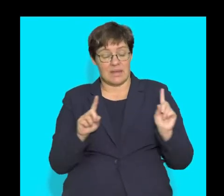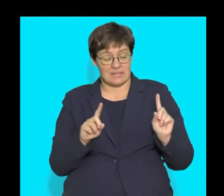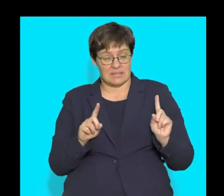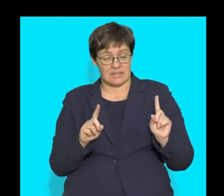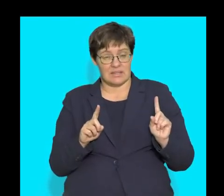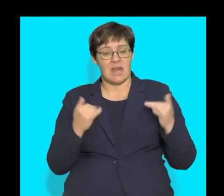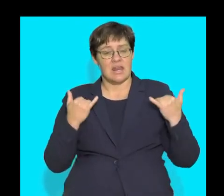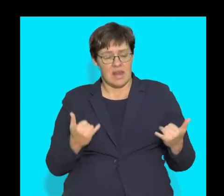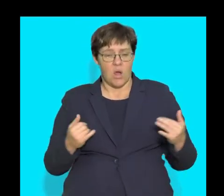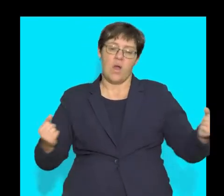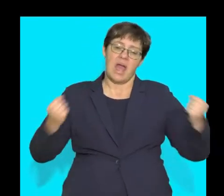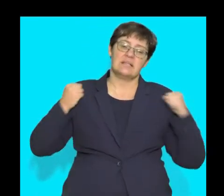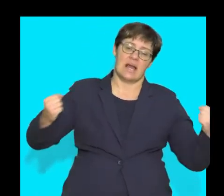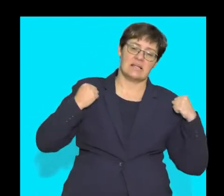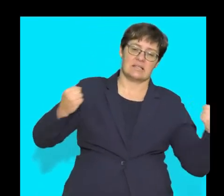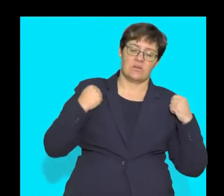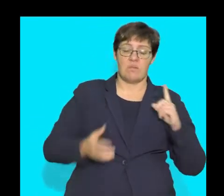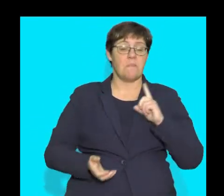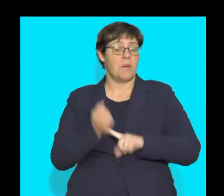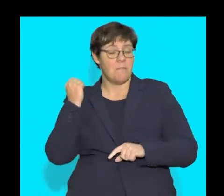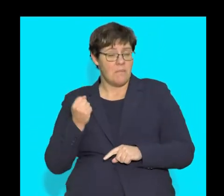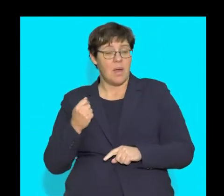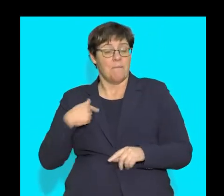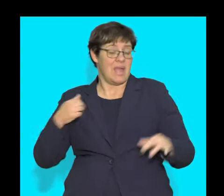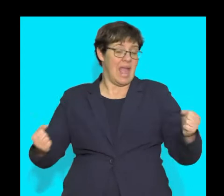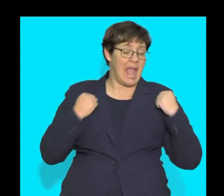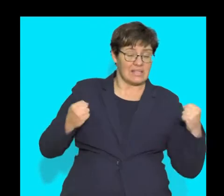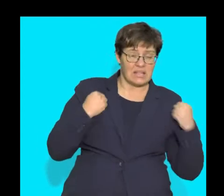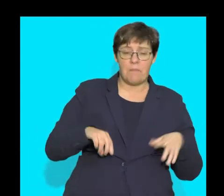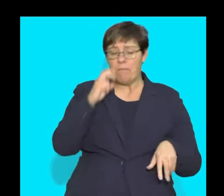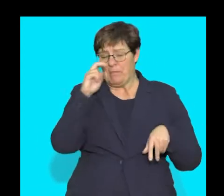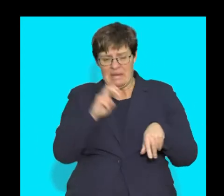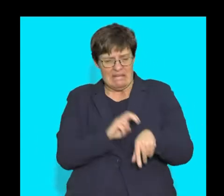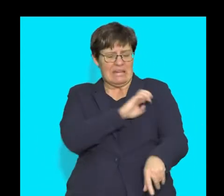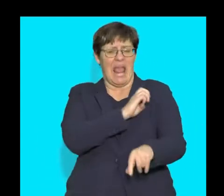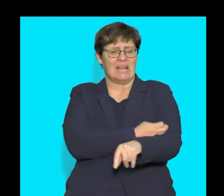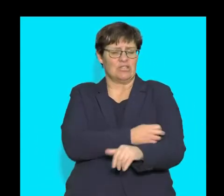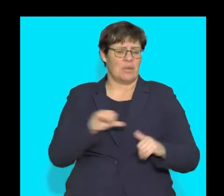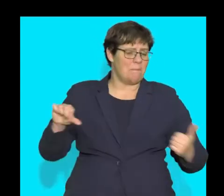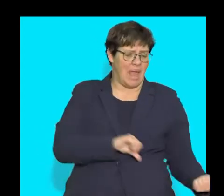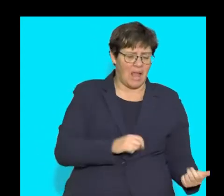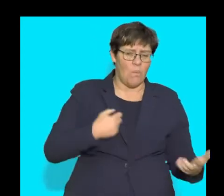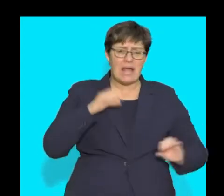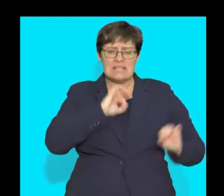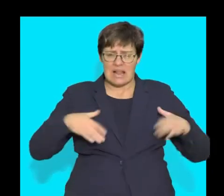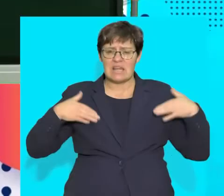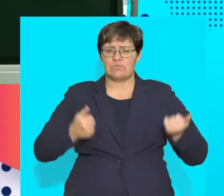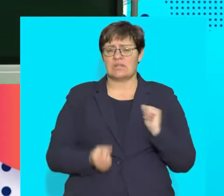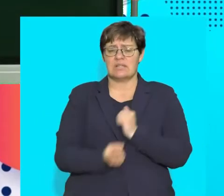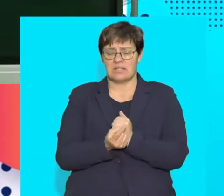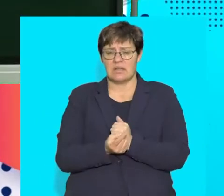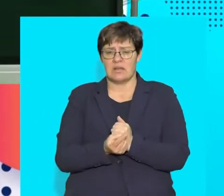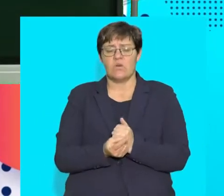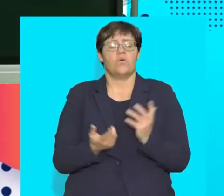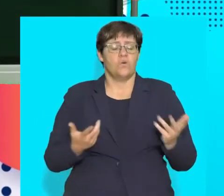cells. However, you now begin to exercise and you find that as you exercise, you need the energy for